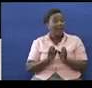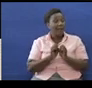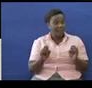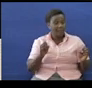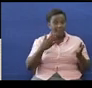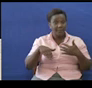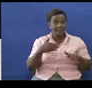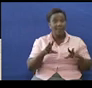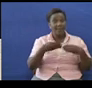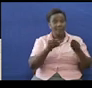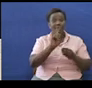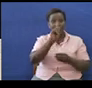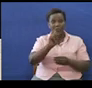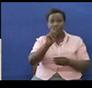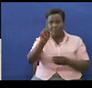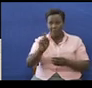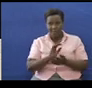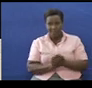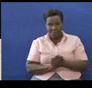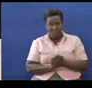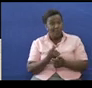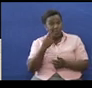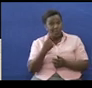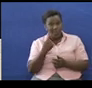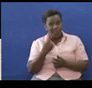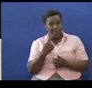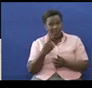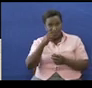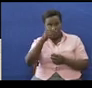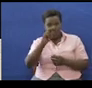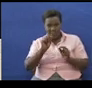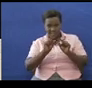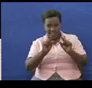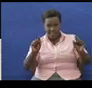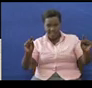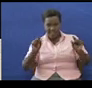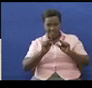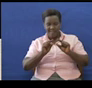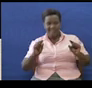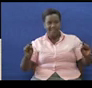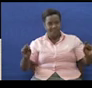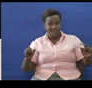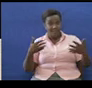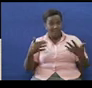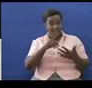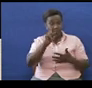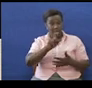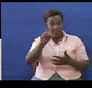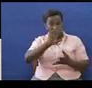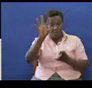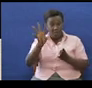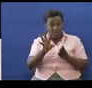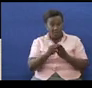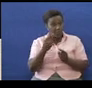you, I will give you some questions that you will see them popping in your screen. And before even